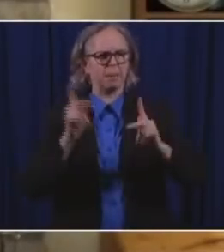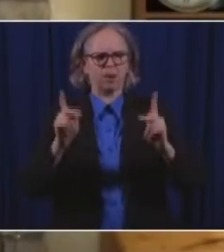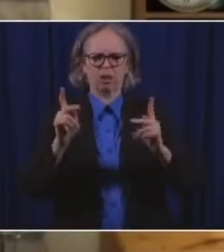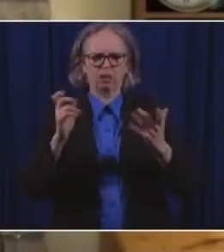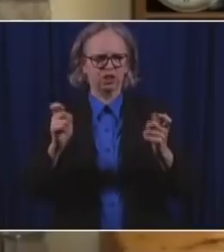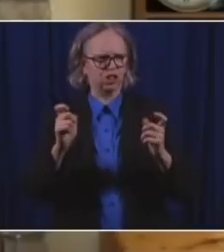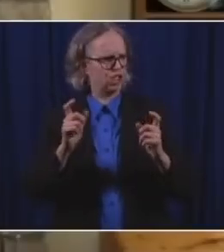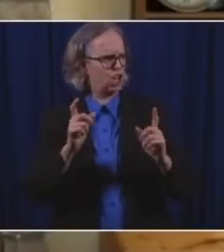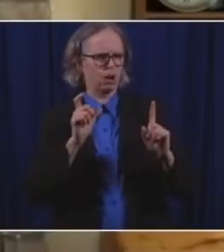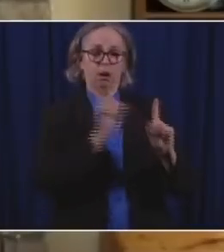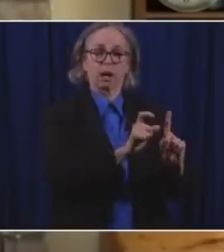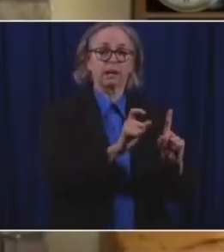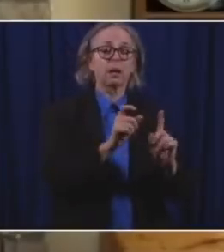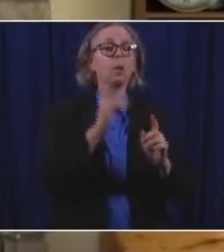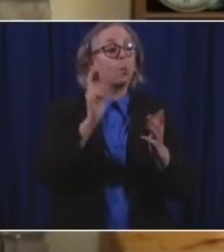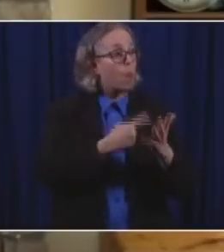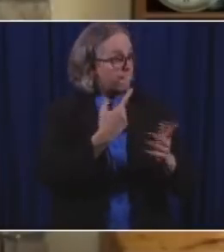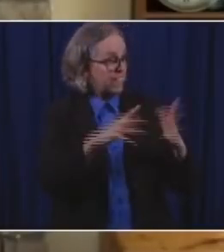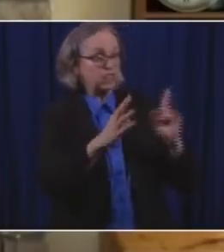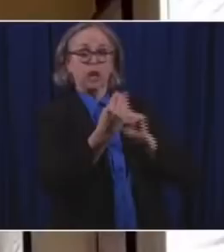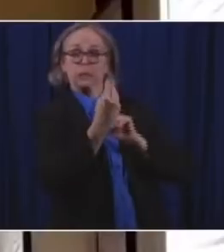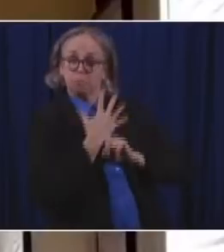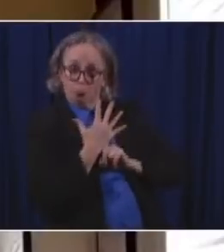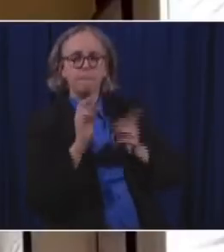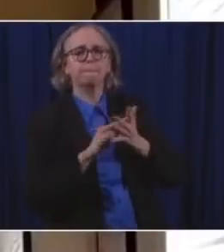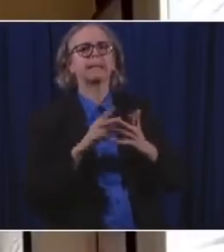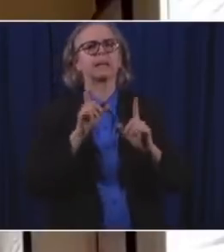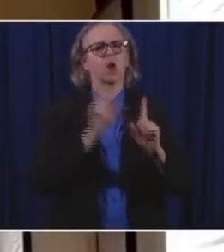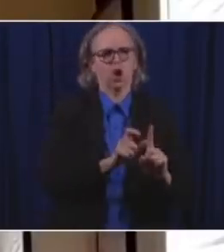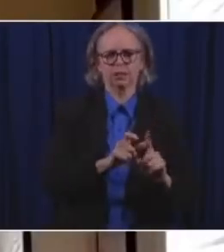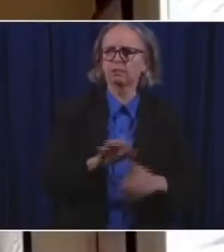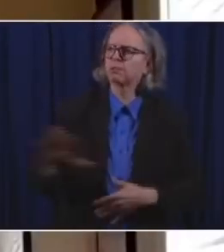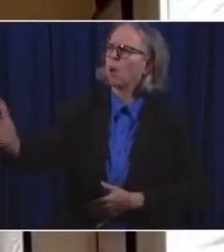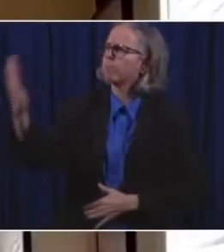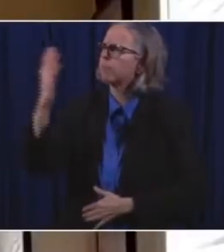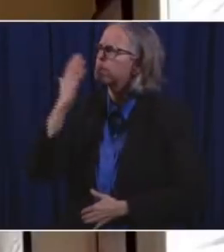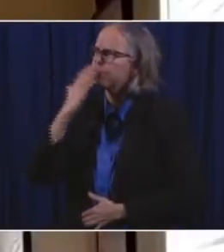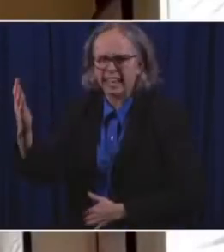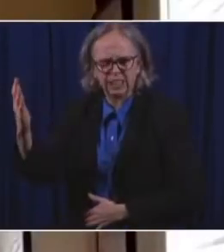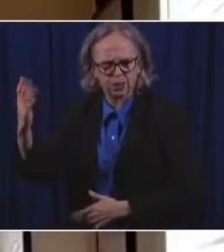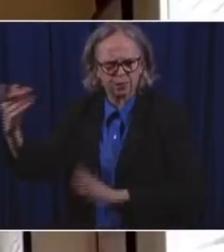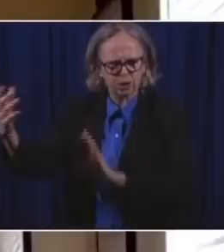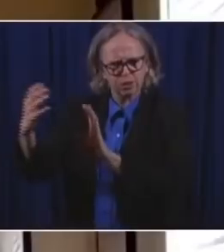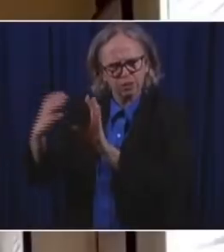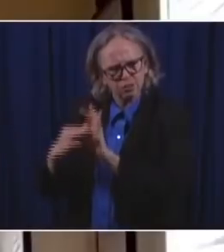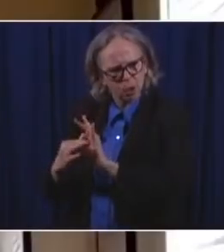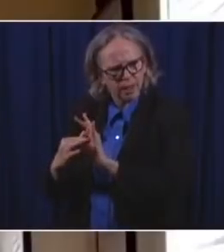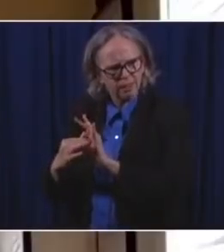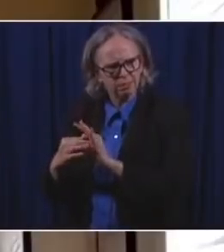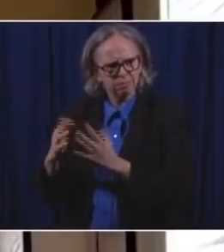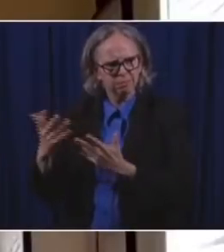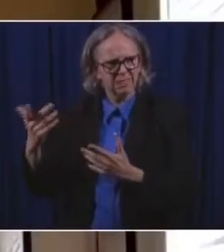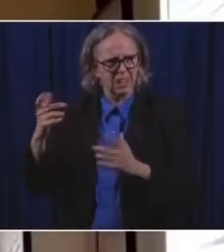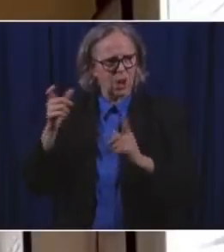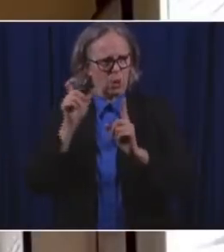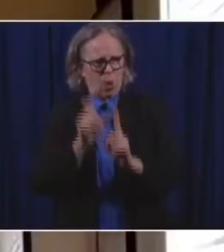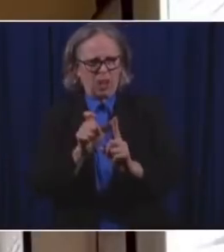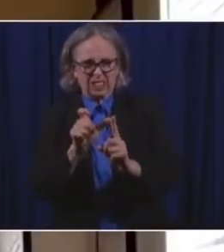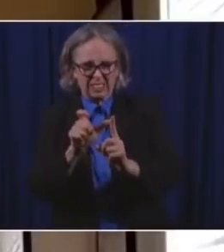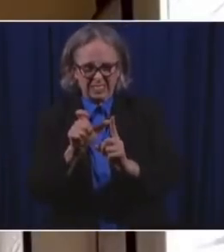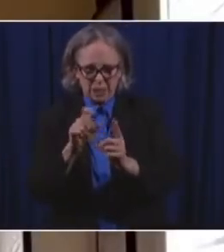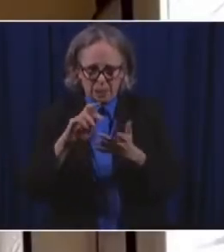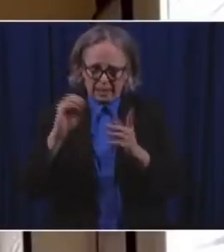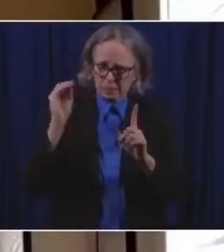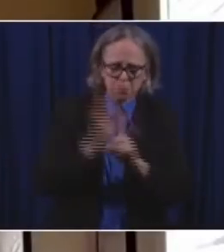Dr. Vanderhoff. Thank you, Governor. Quarantining after we've been exposed to COVID-19 is very